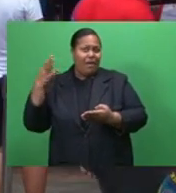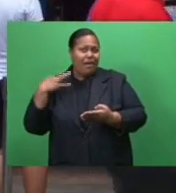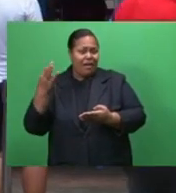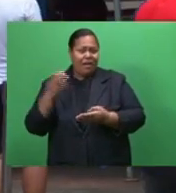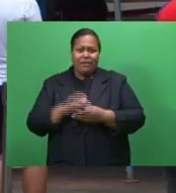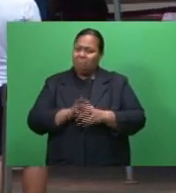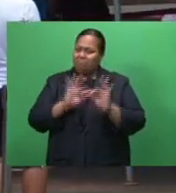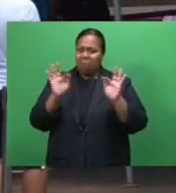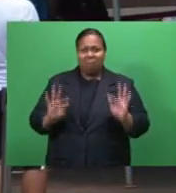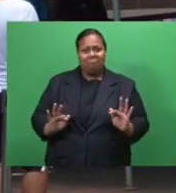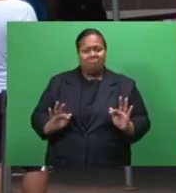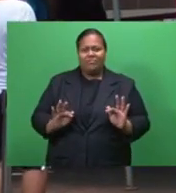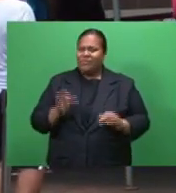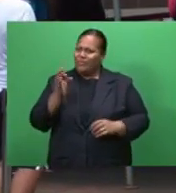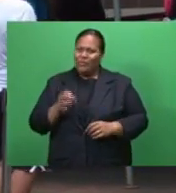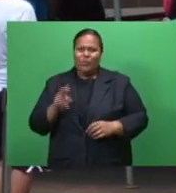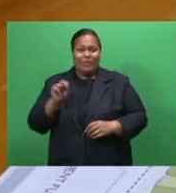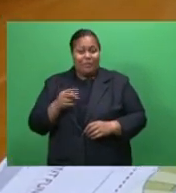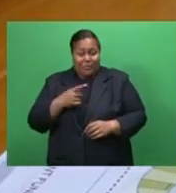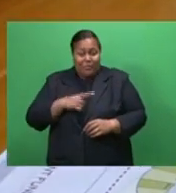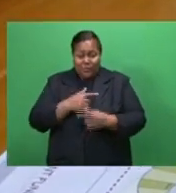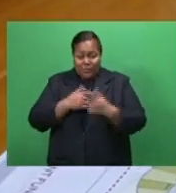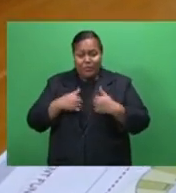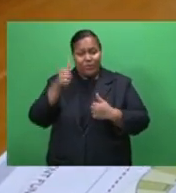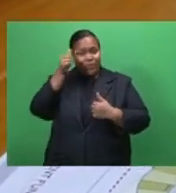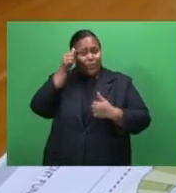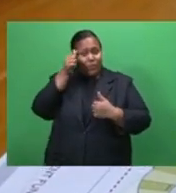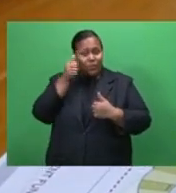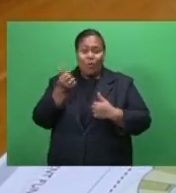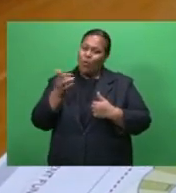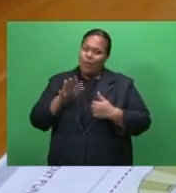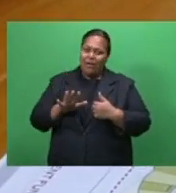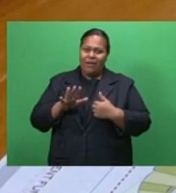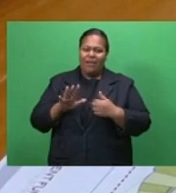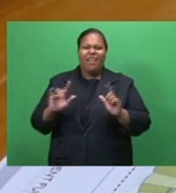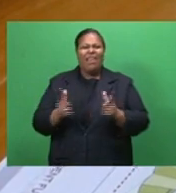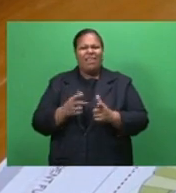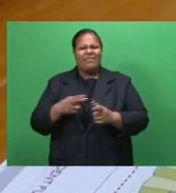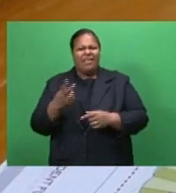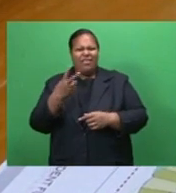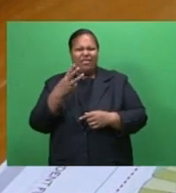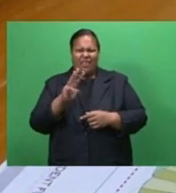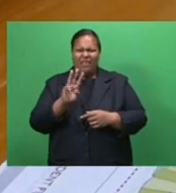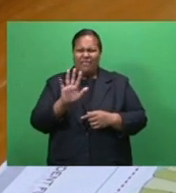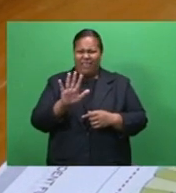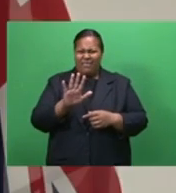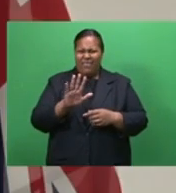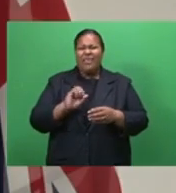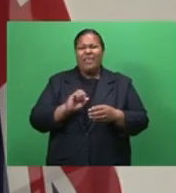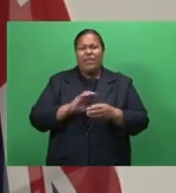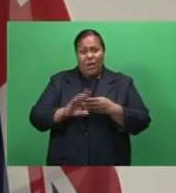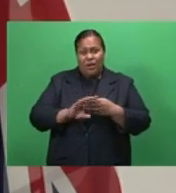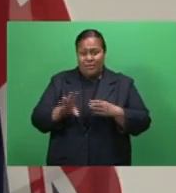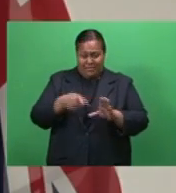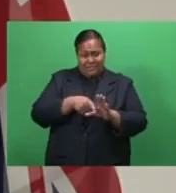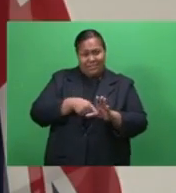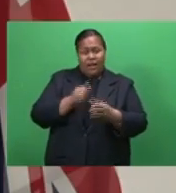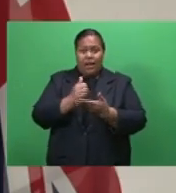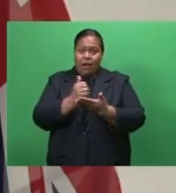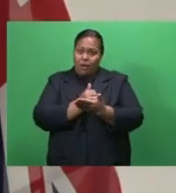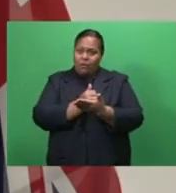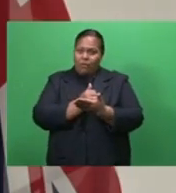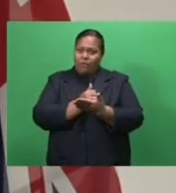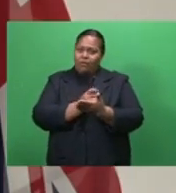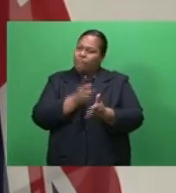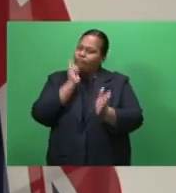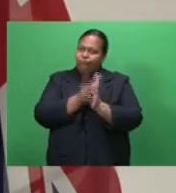forms, because we know they have less than $35 in their account. And they will be automatically, $220